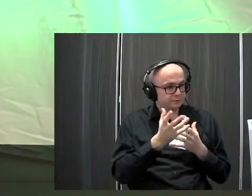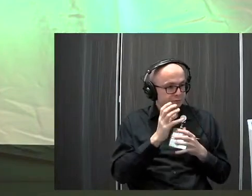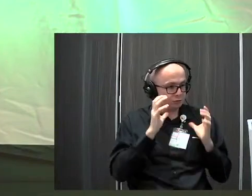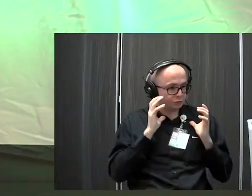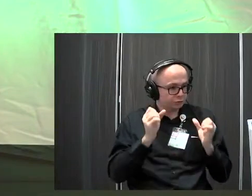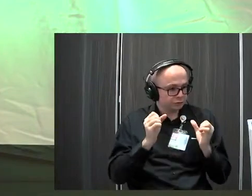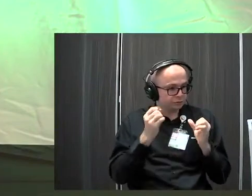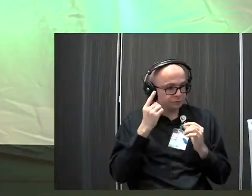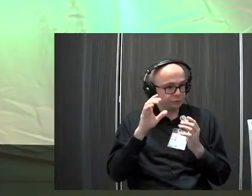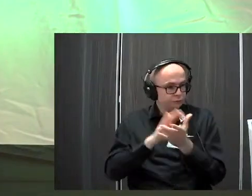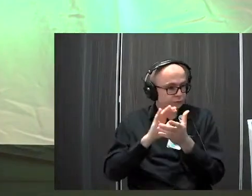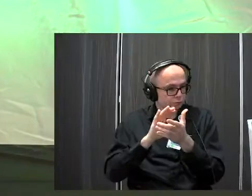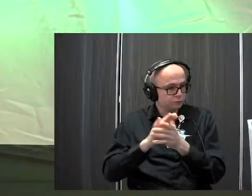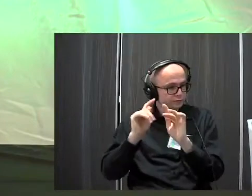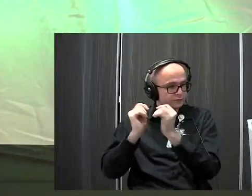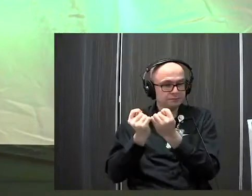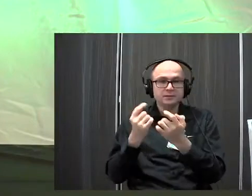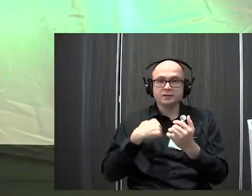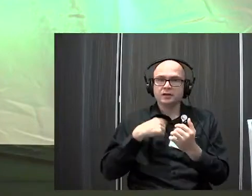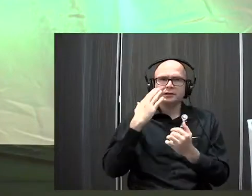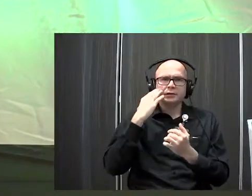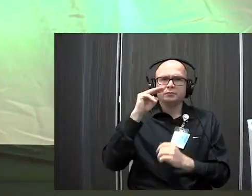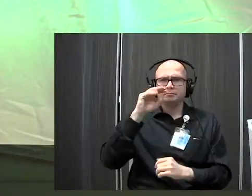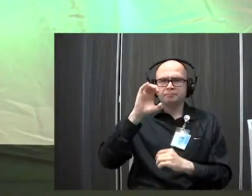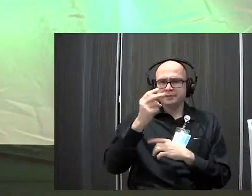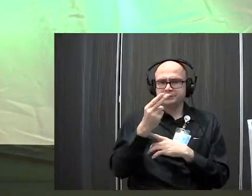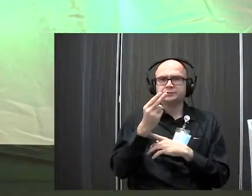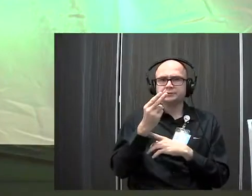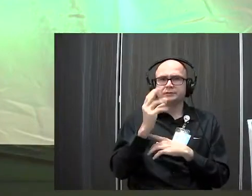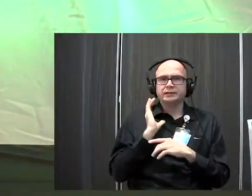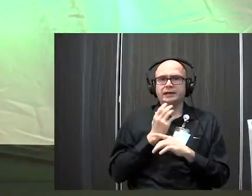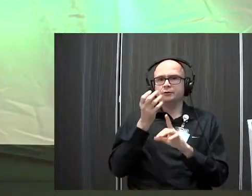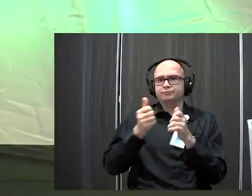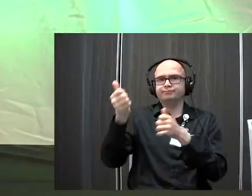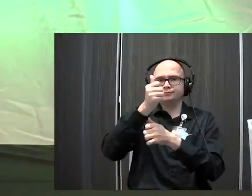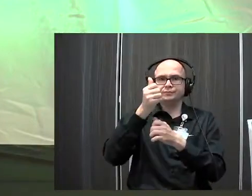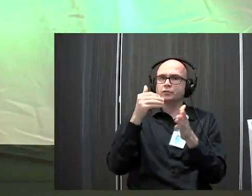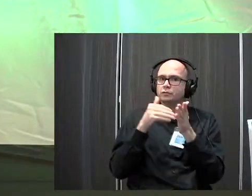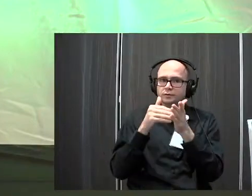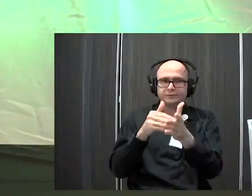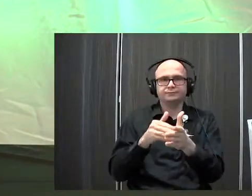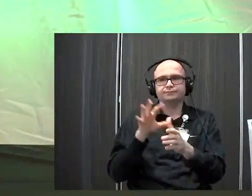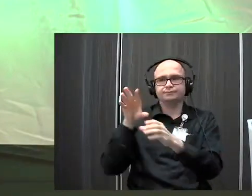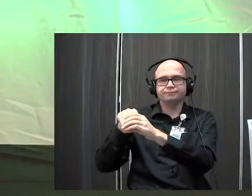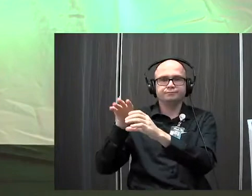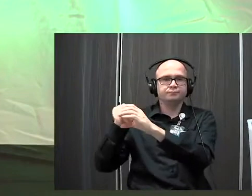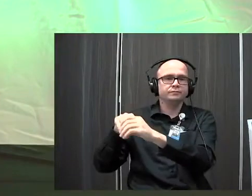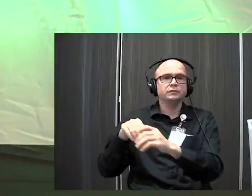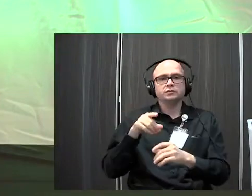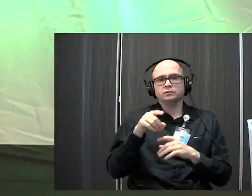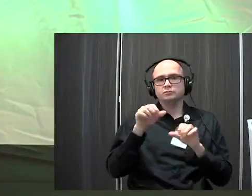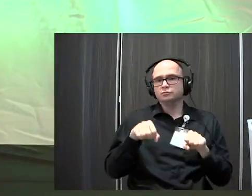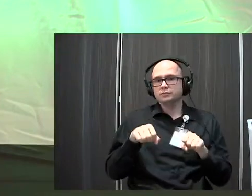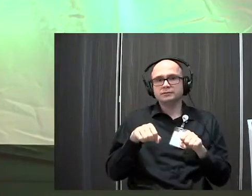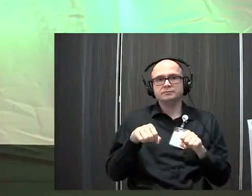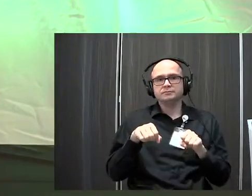school team. I know that in Michigan, those our director does those pretty frequently. So you can kind of